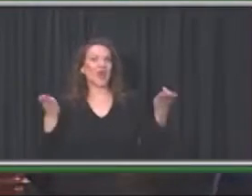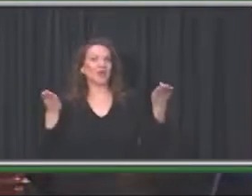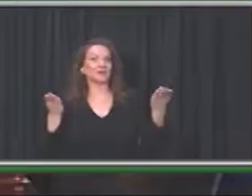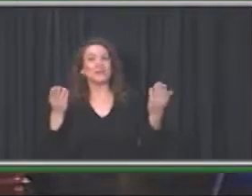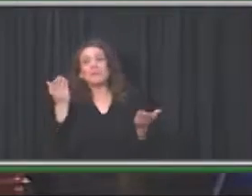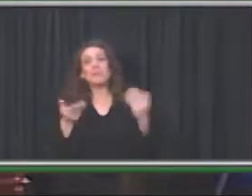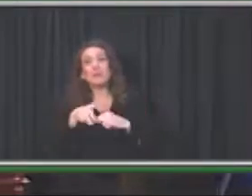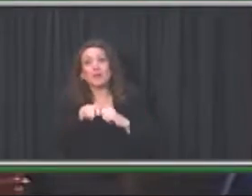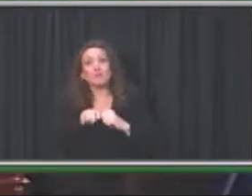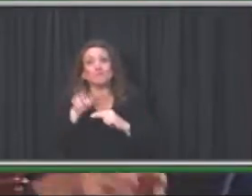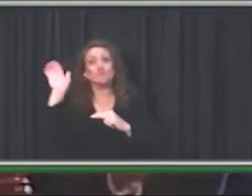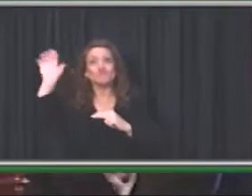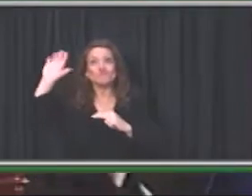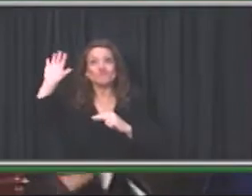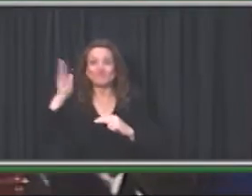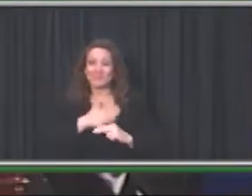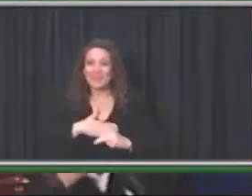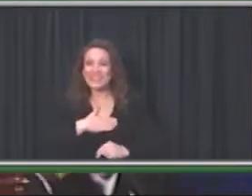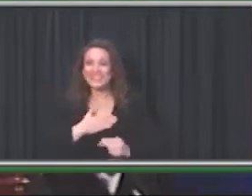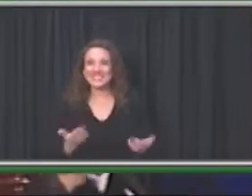your hand?